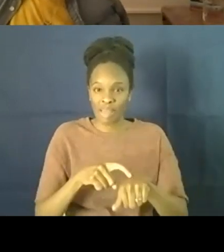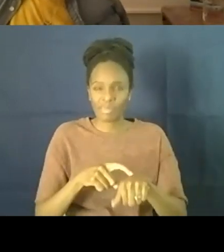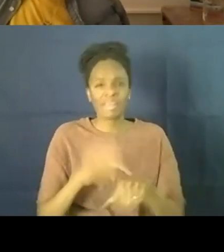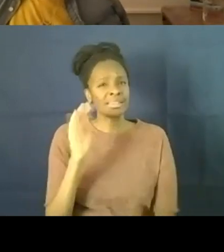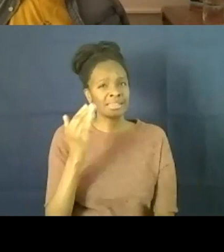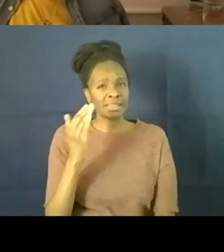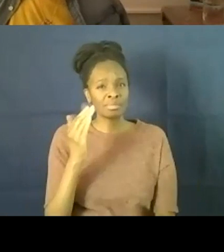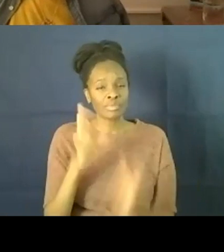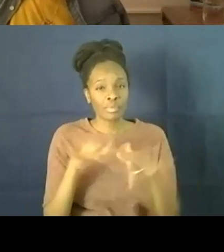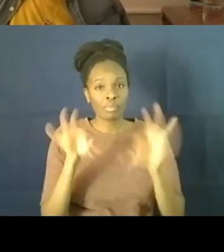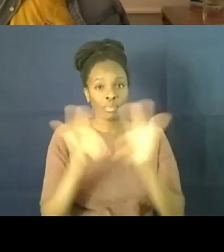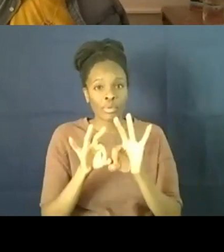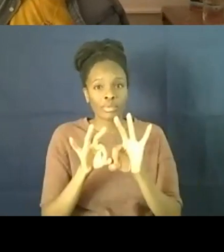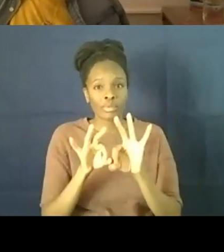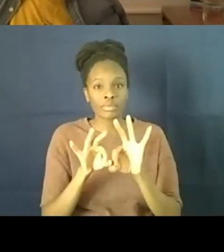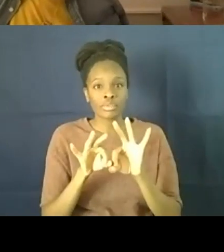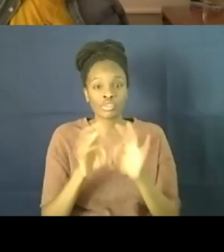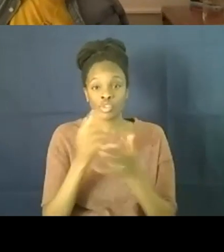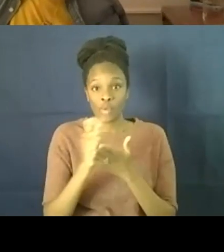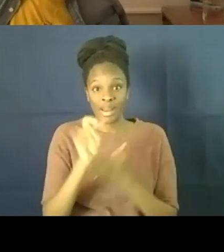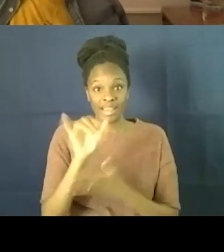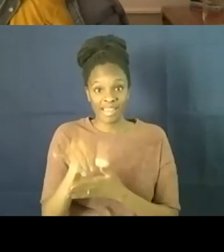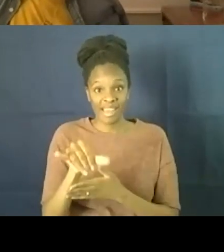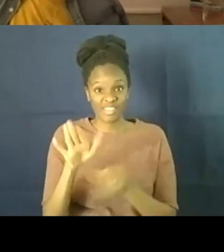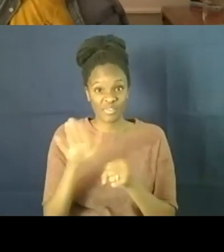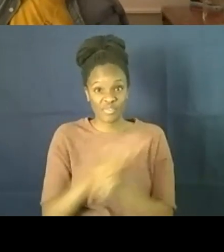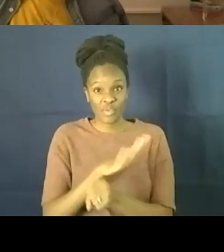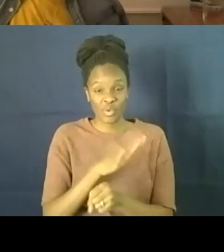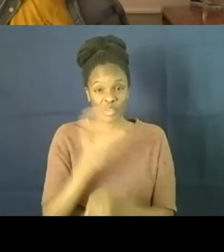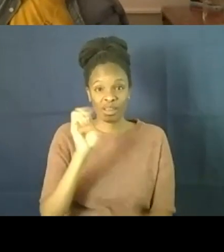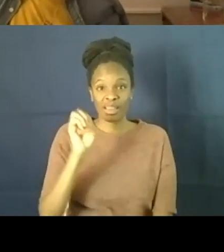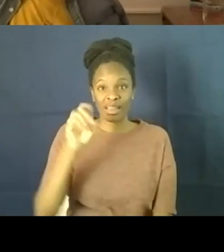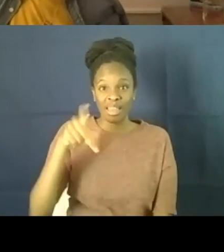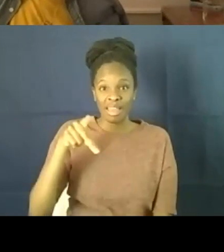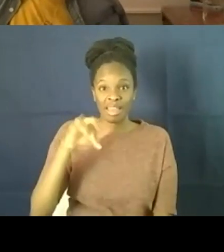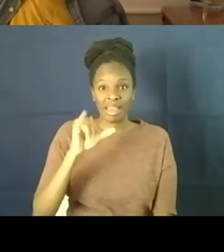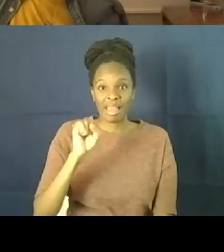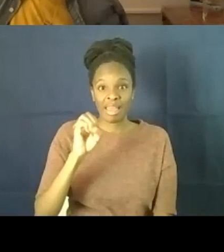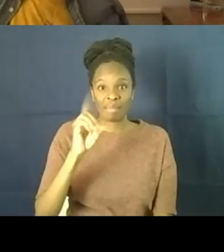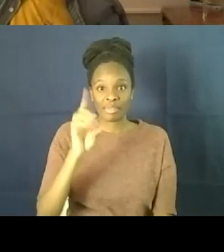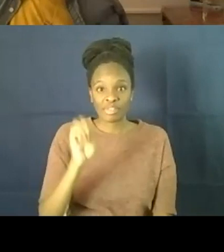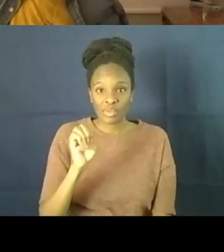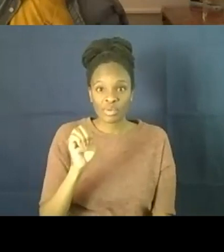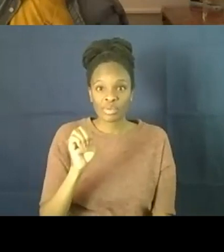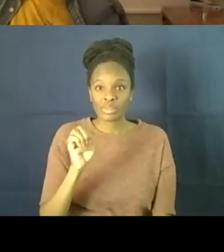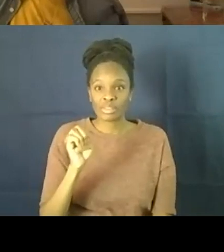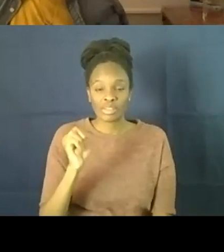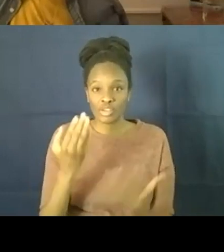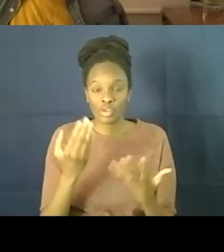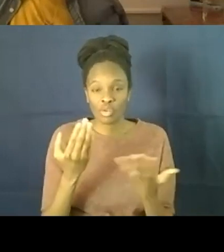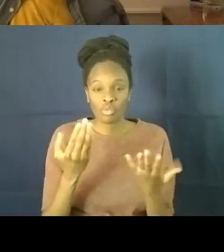of writing that as a full episode of TV, you just think about it in terms of breaking story like you would if you're breaking